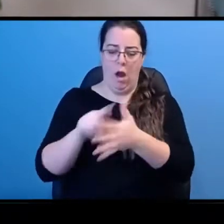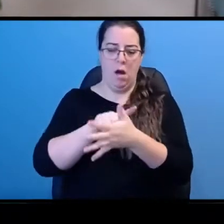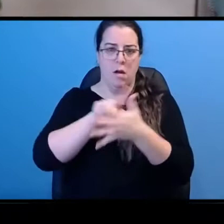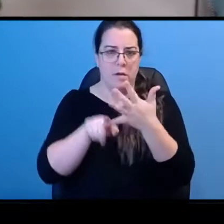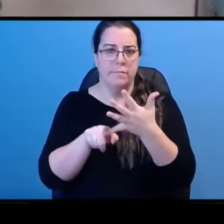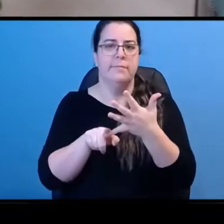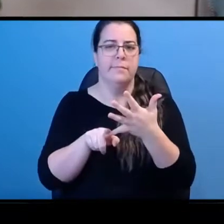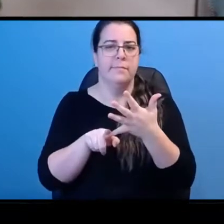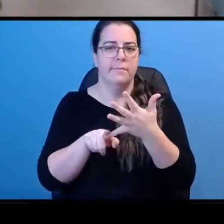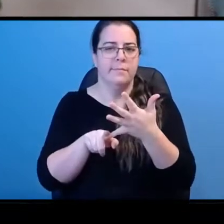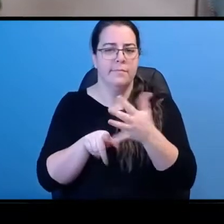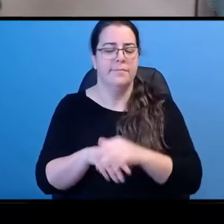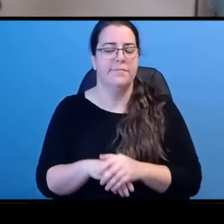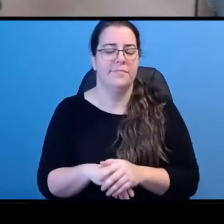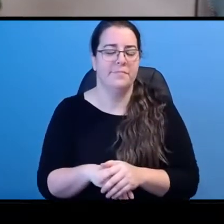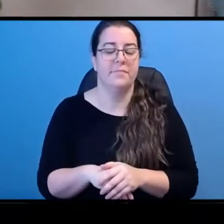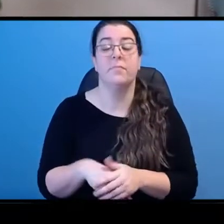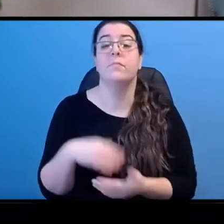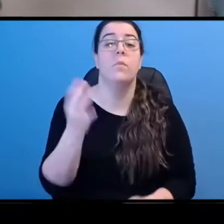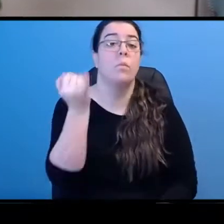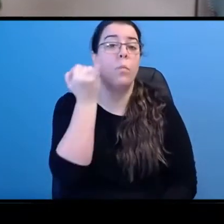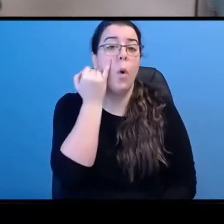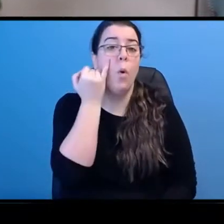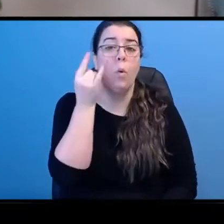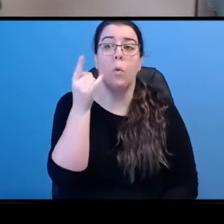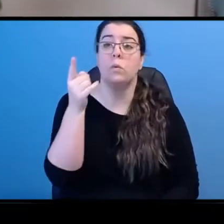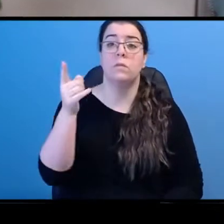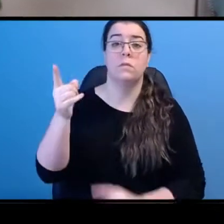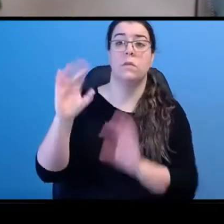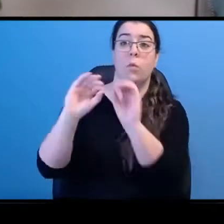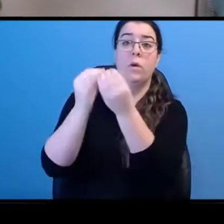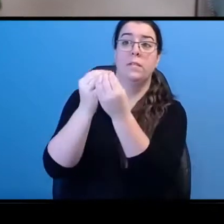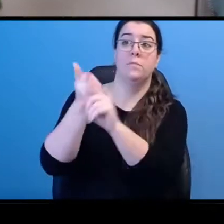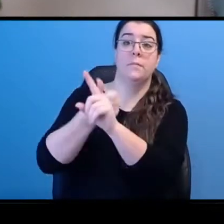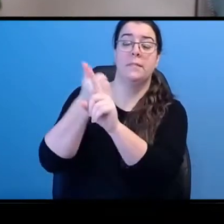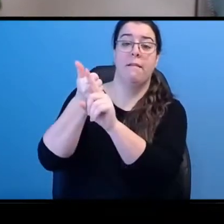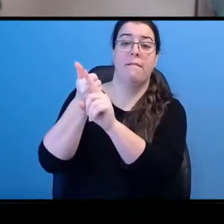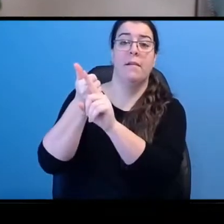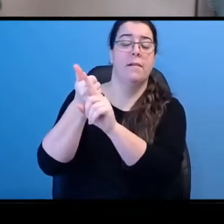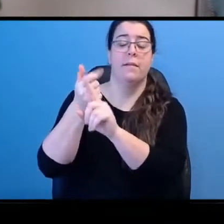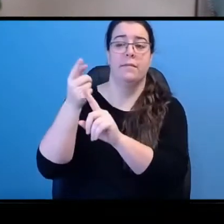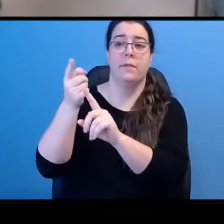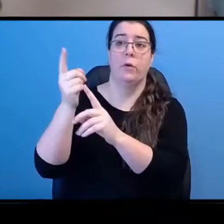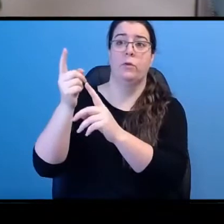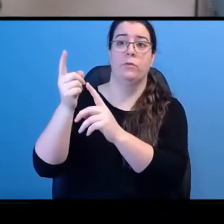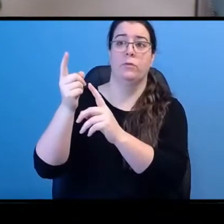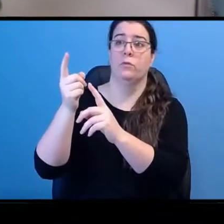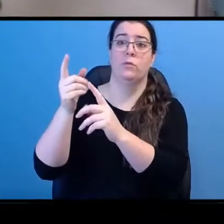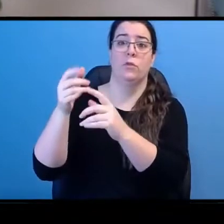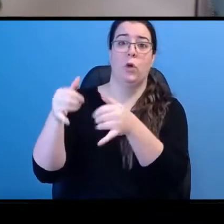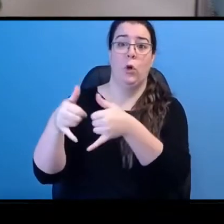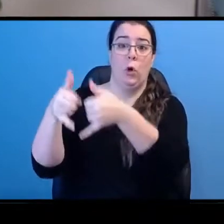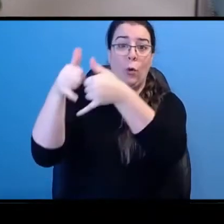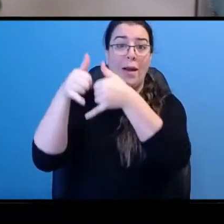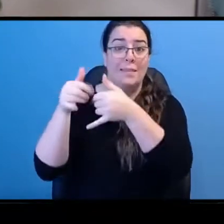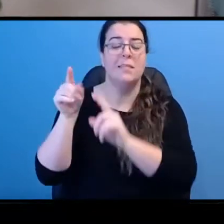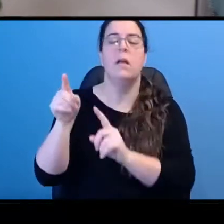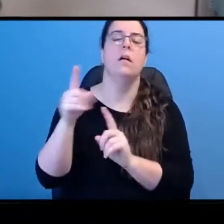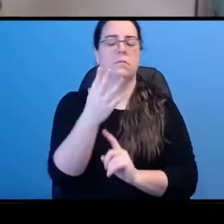So, if this is a grant that, a big one is some grants aren't eligible for people who are